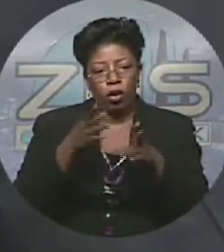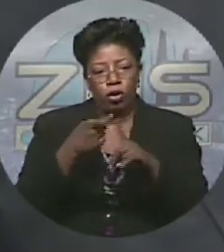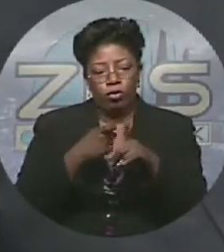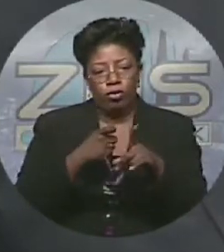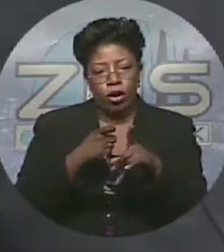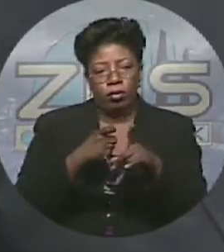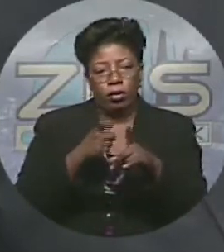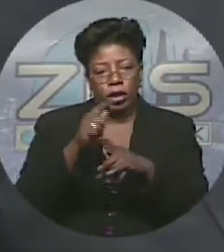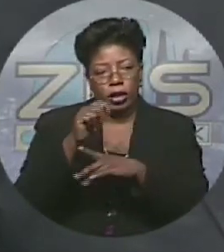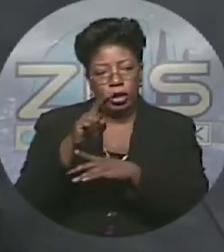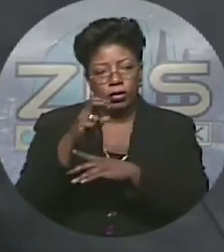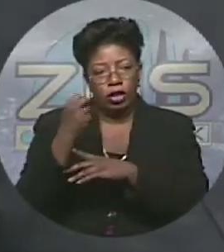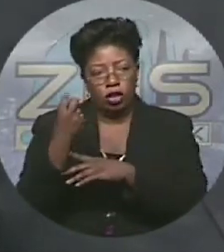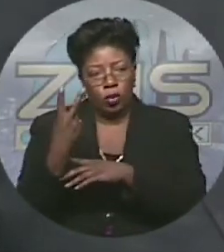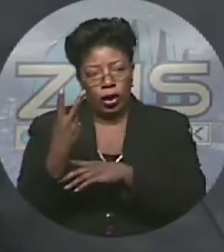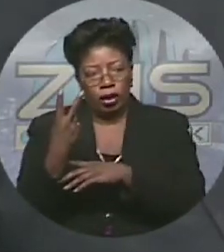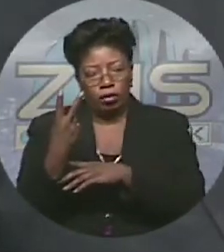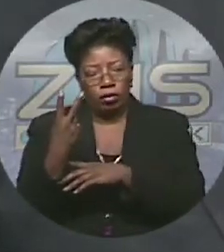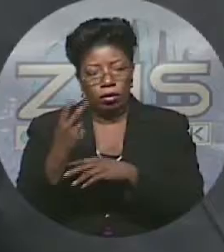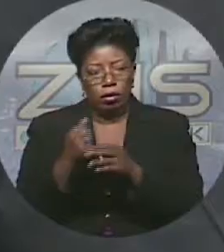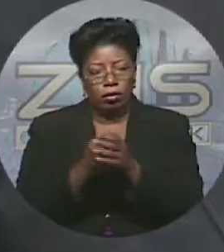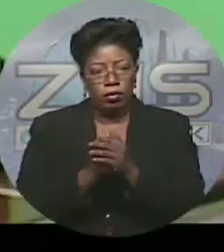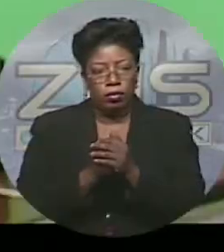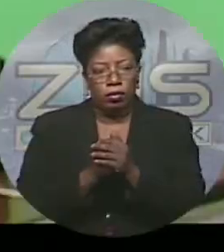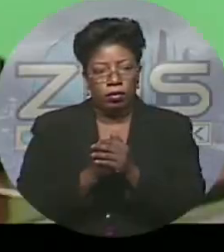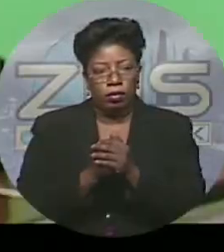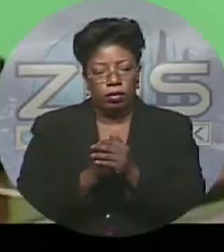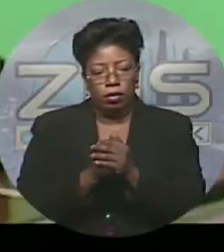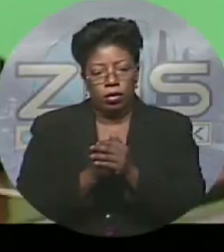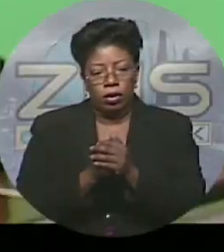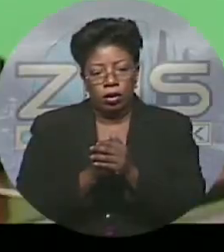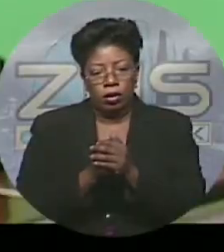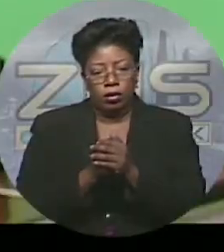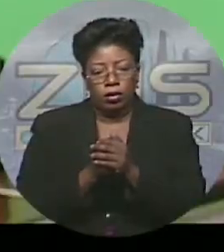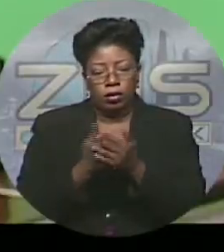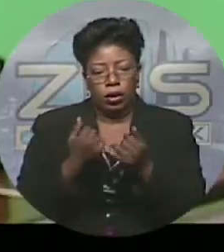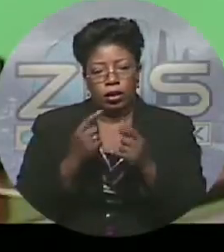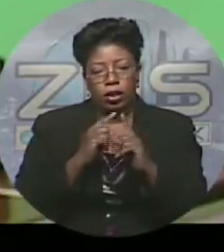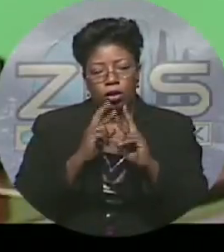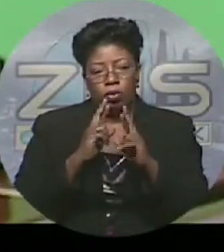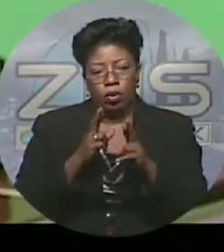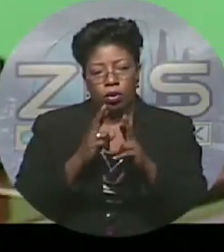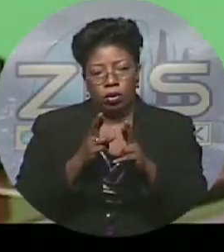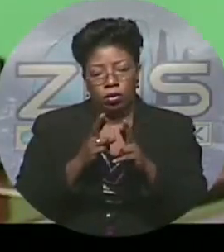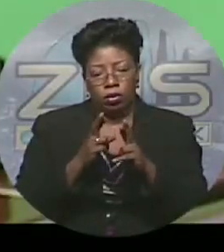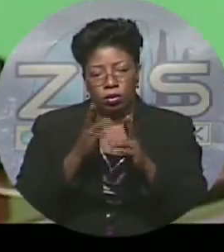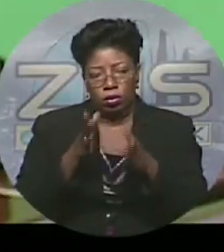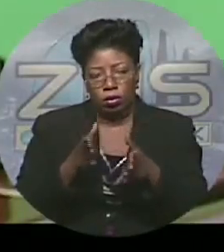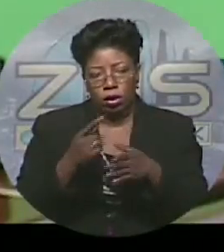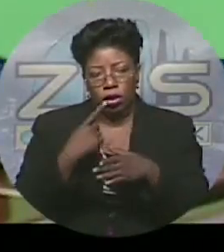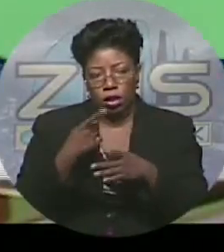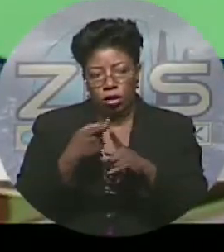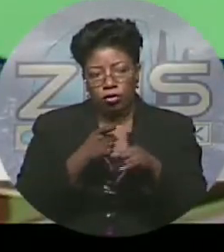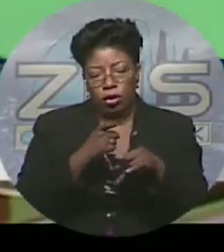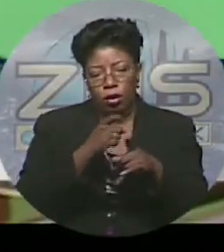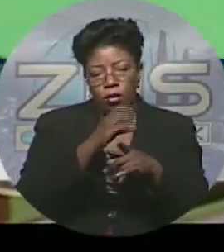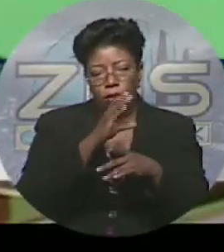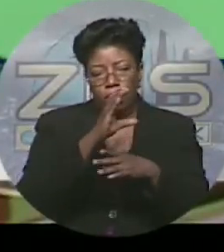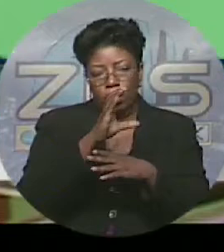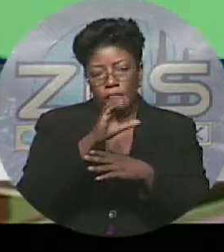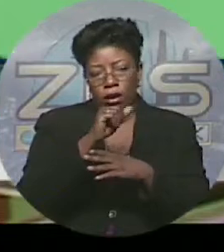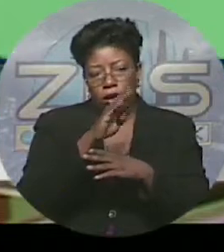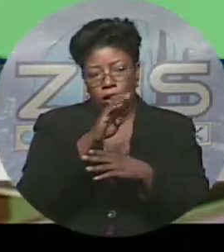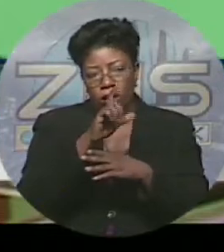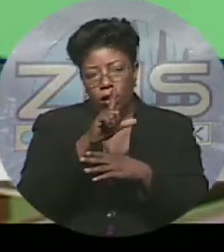That interview, though, was not used. The reporters from the Nassau Guardian and Cable 12 have yet to clear up the